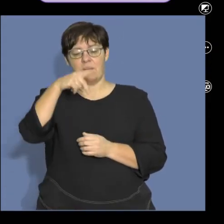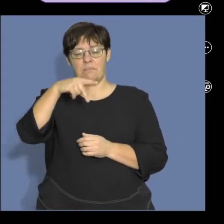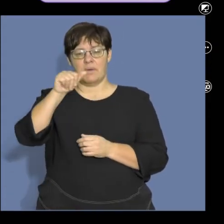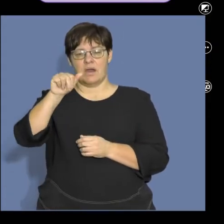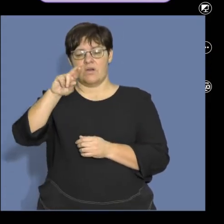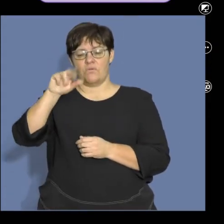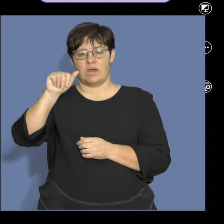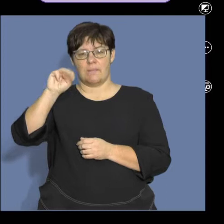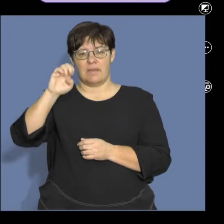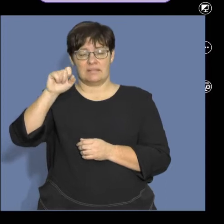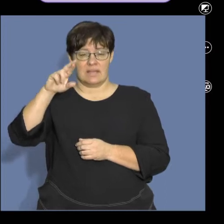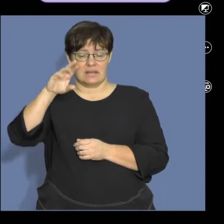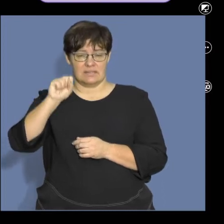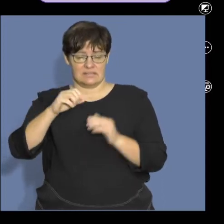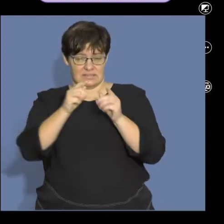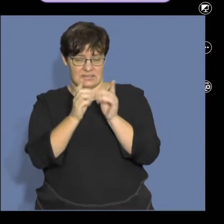parameters,